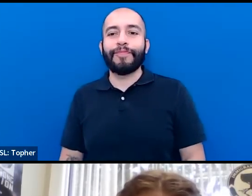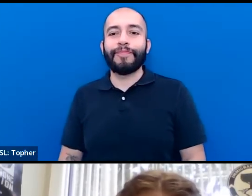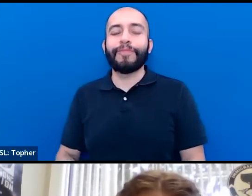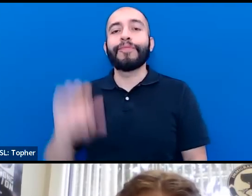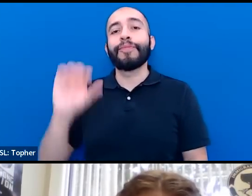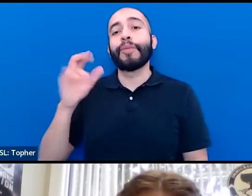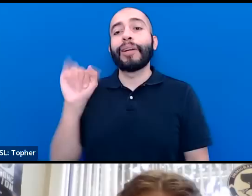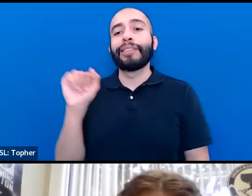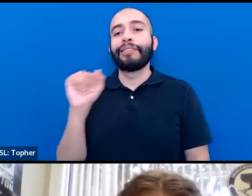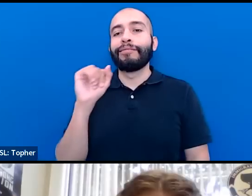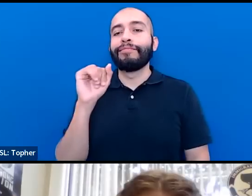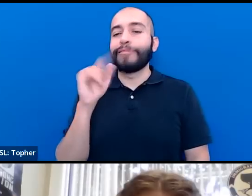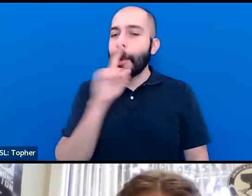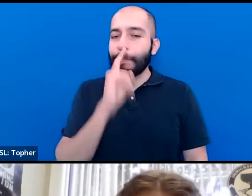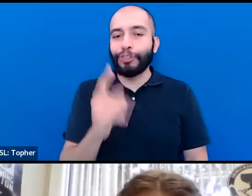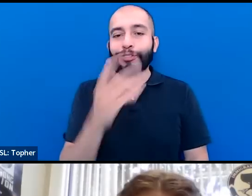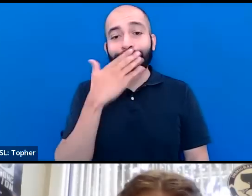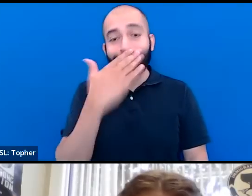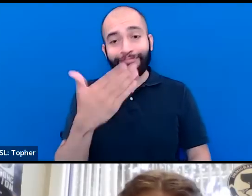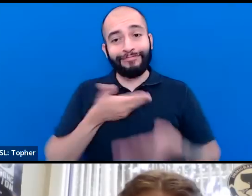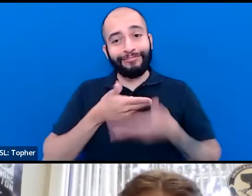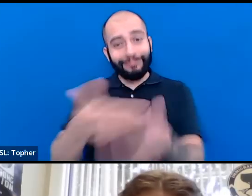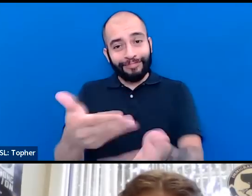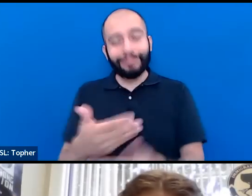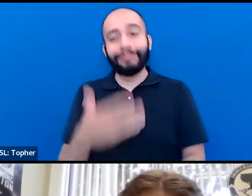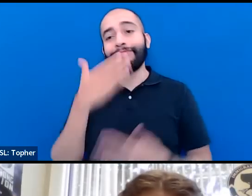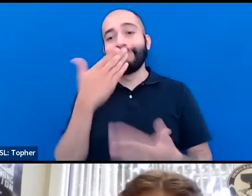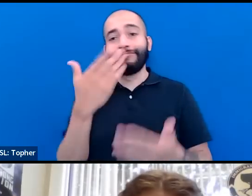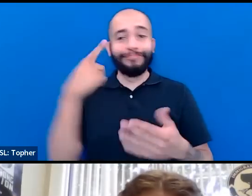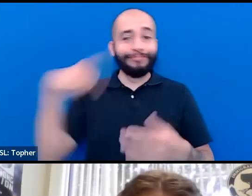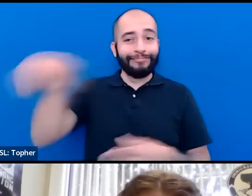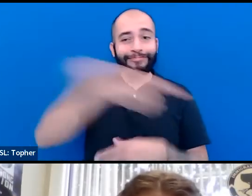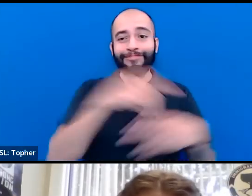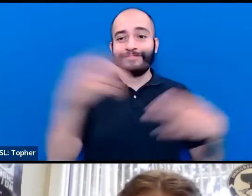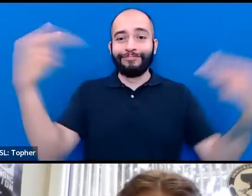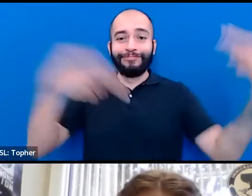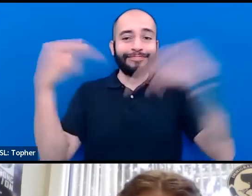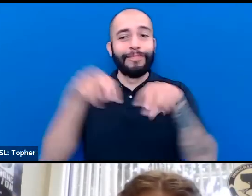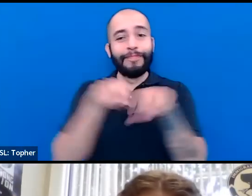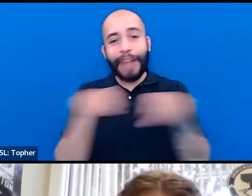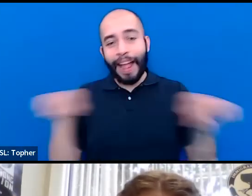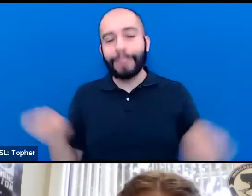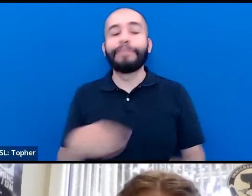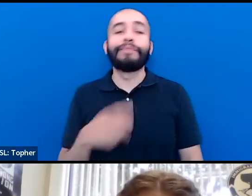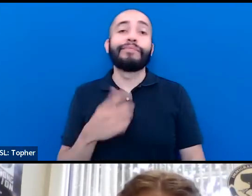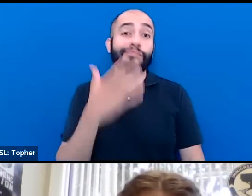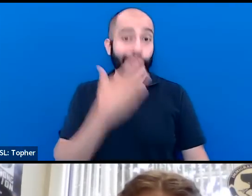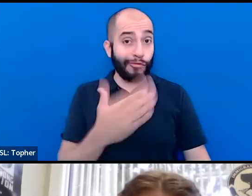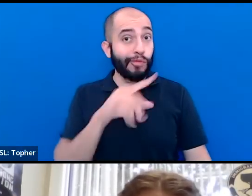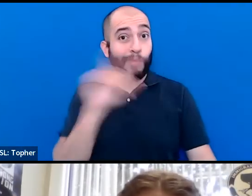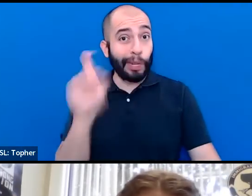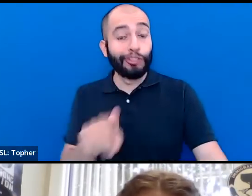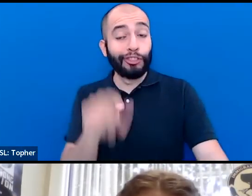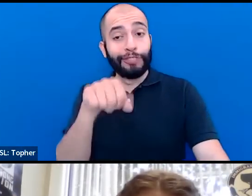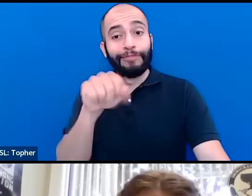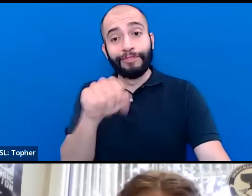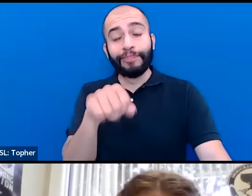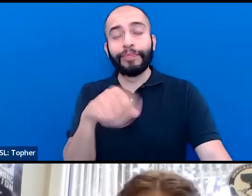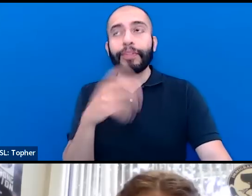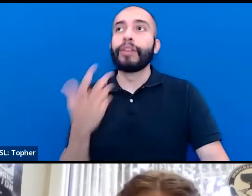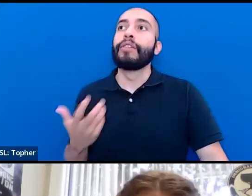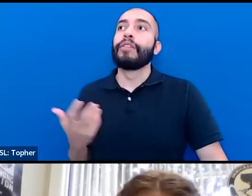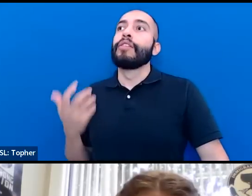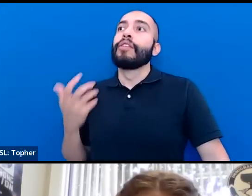That's a good question. Where do we start? And I think we already proven that, it's not about money. It's not